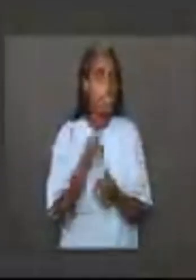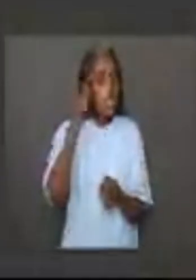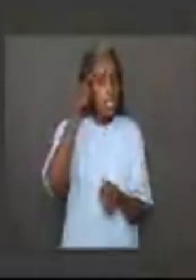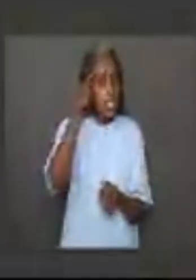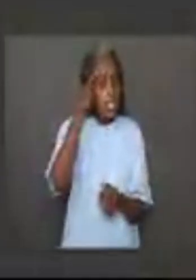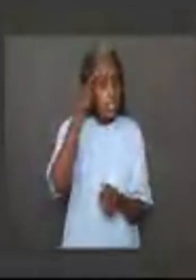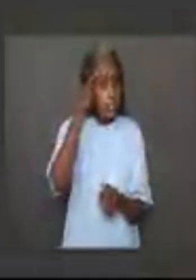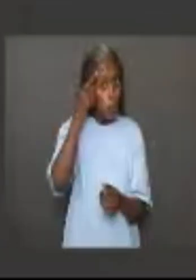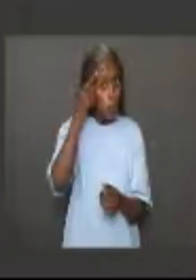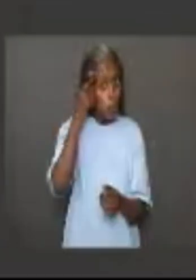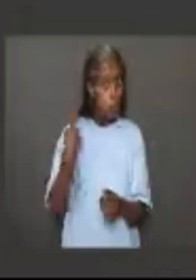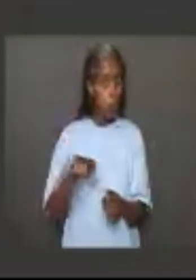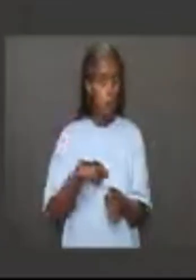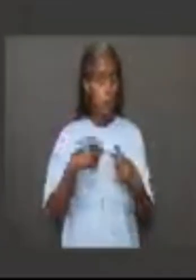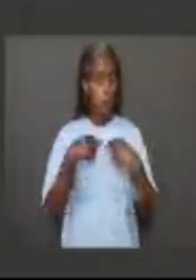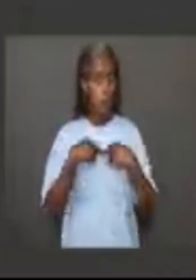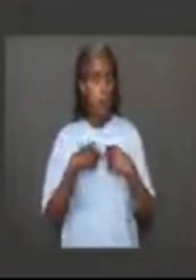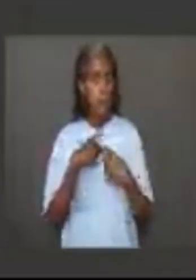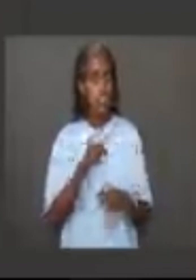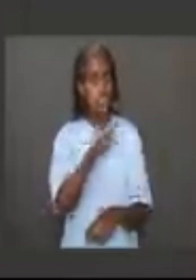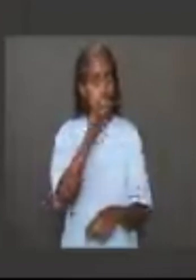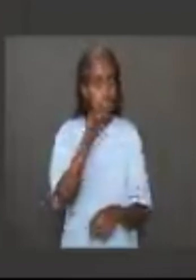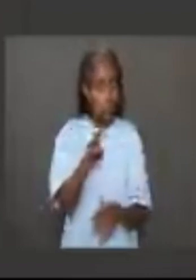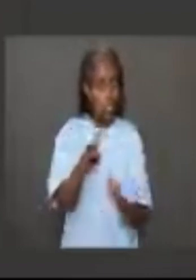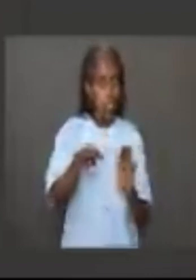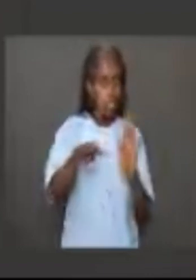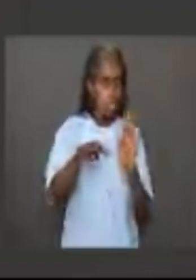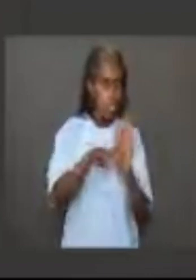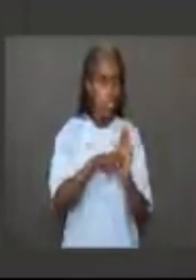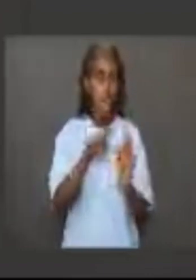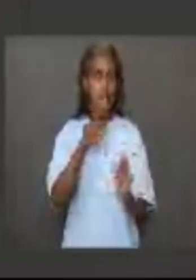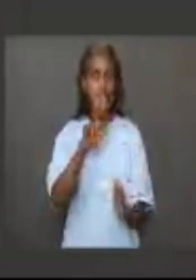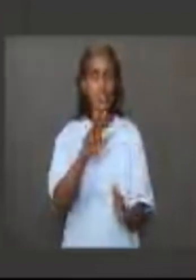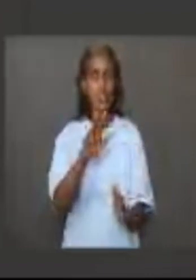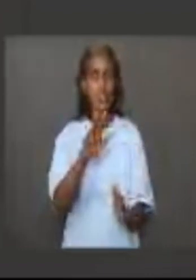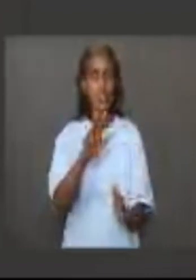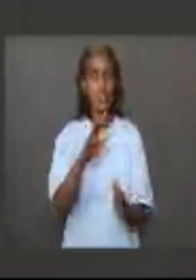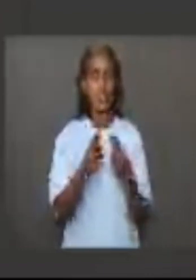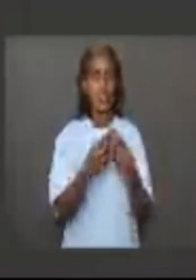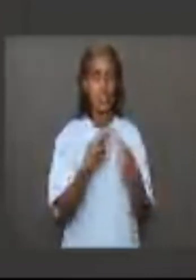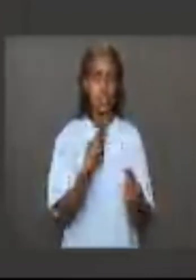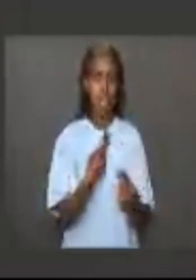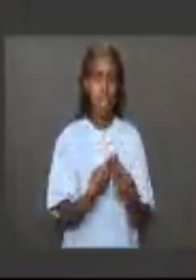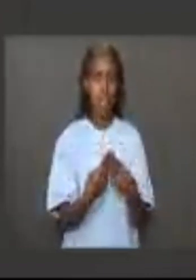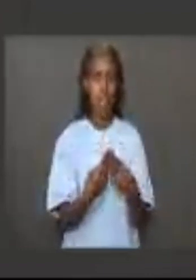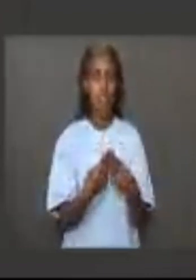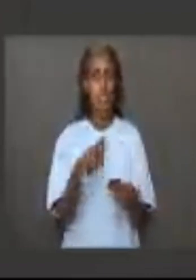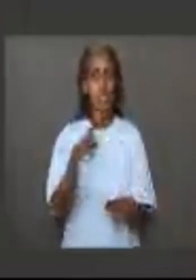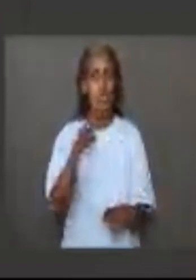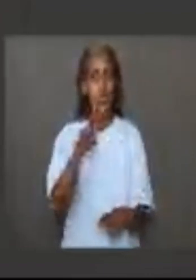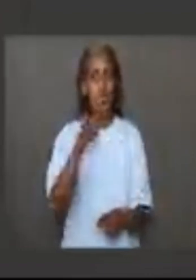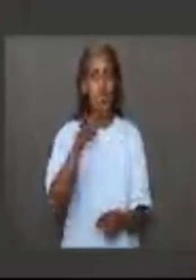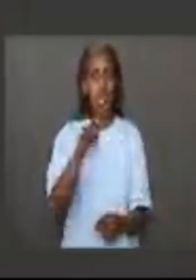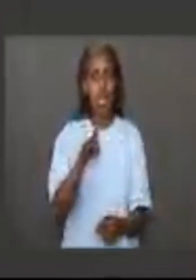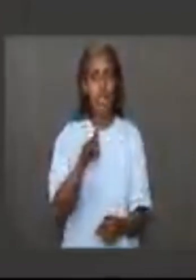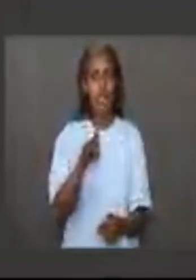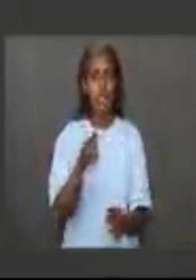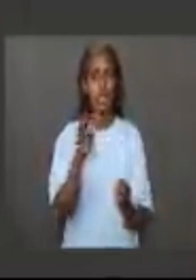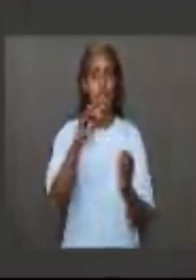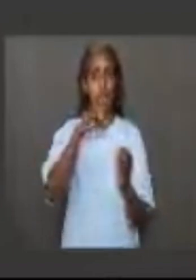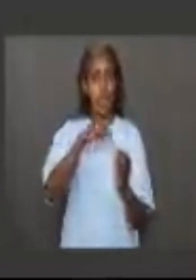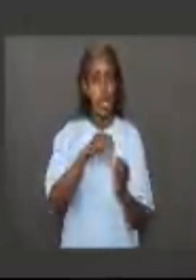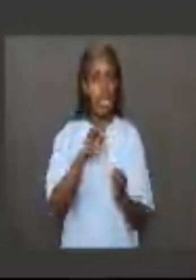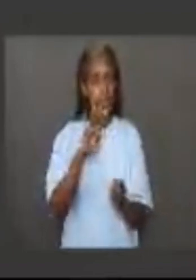Suppose we have the equation -3 times 2x